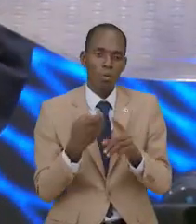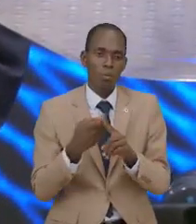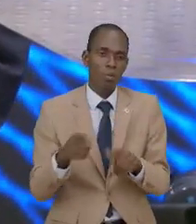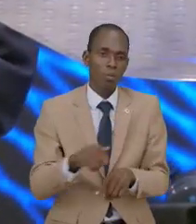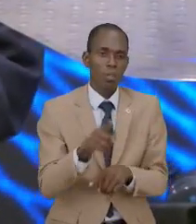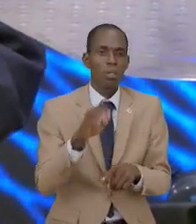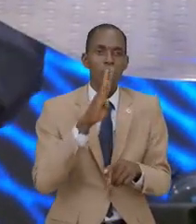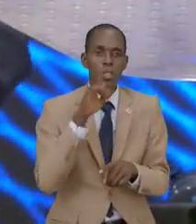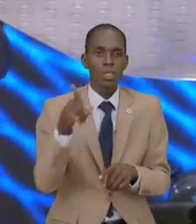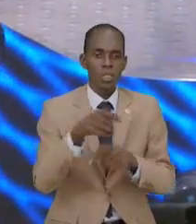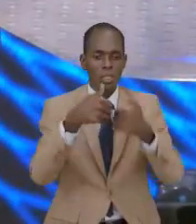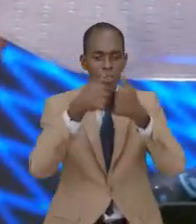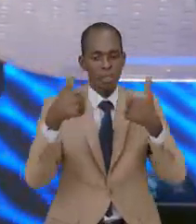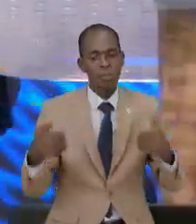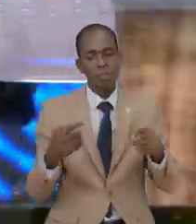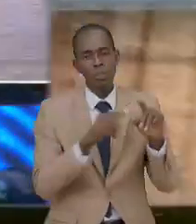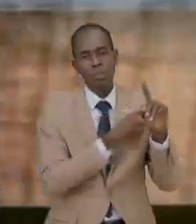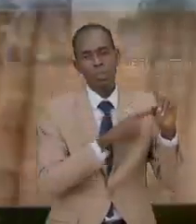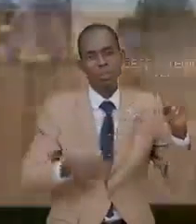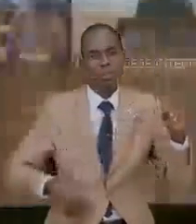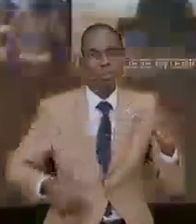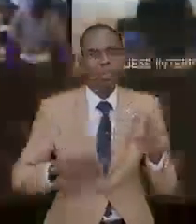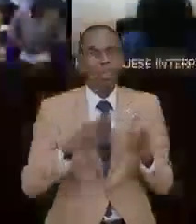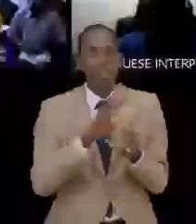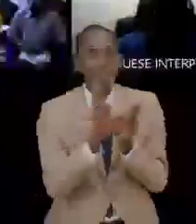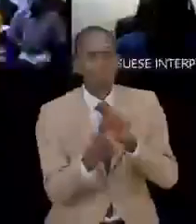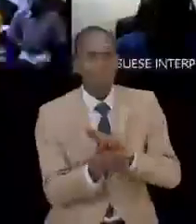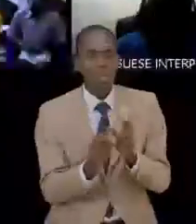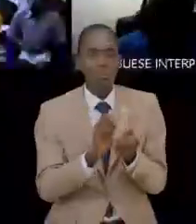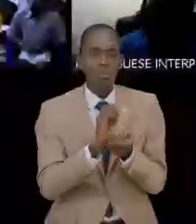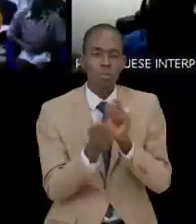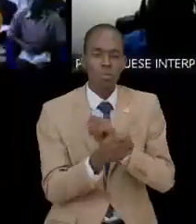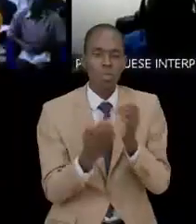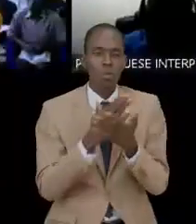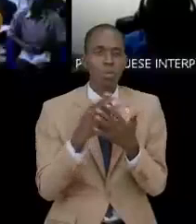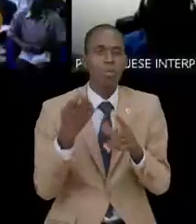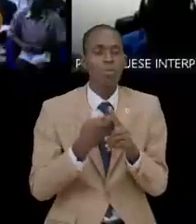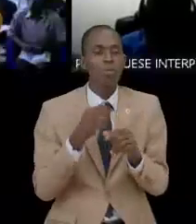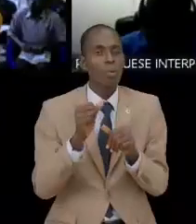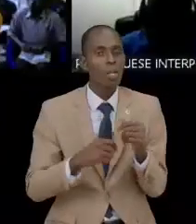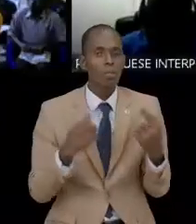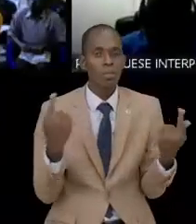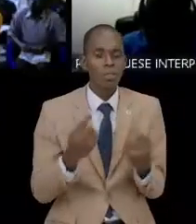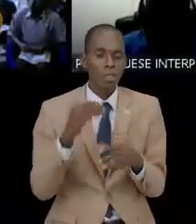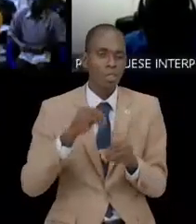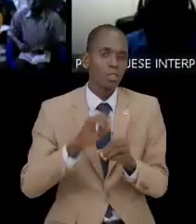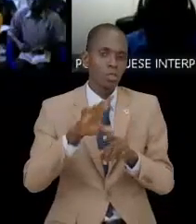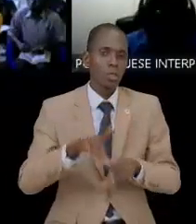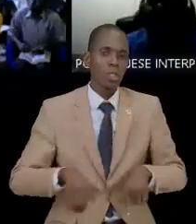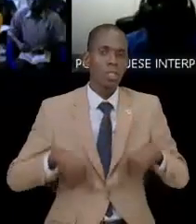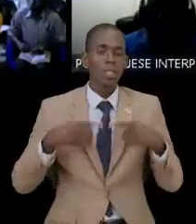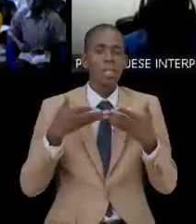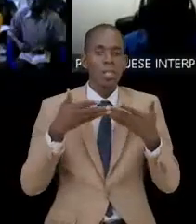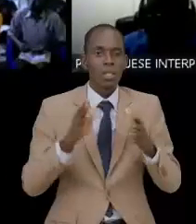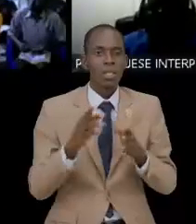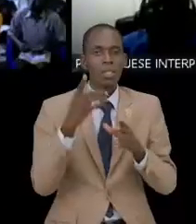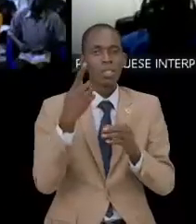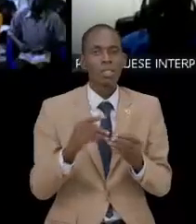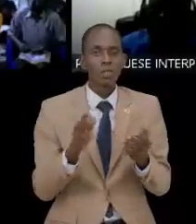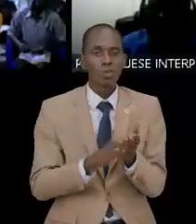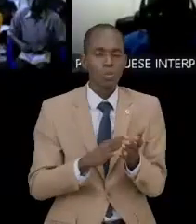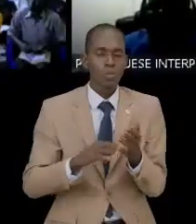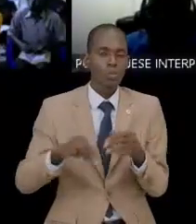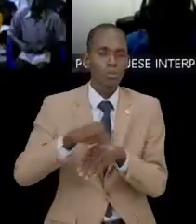separate, says the Lord. Repent and turn away from every sin in your life. Let the